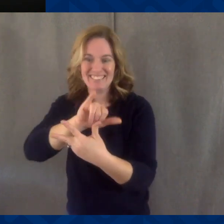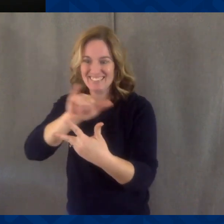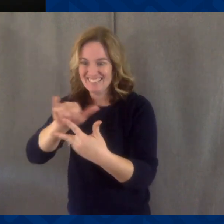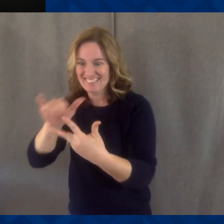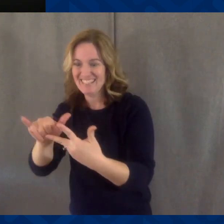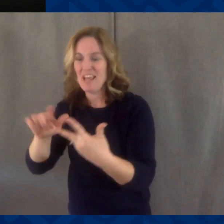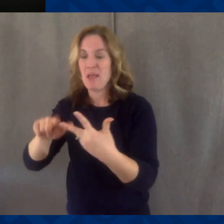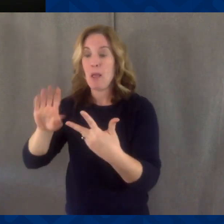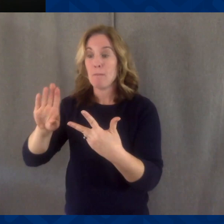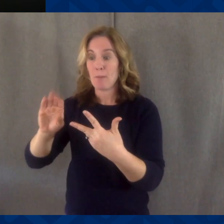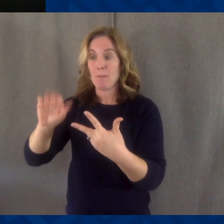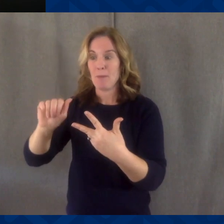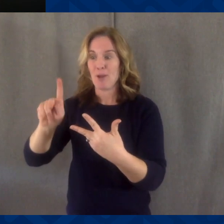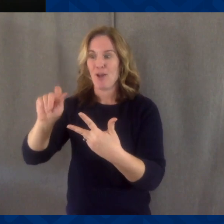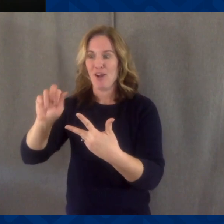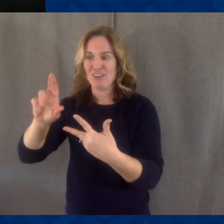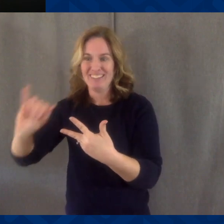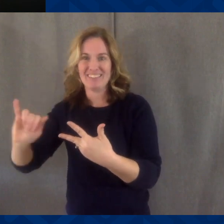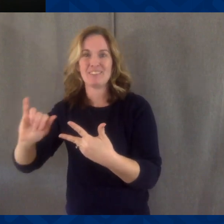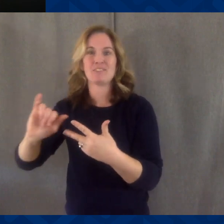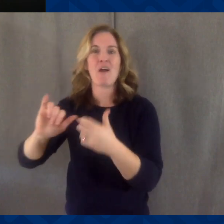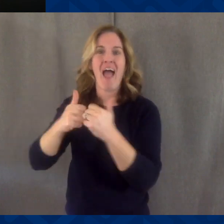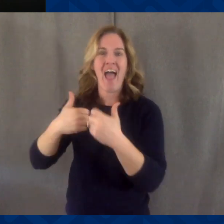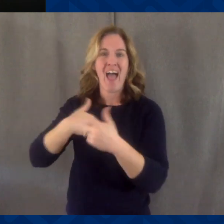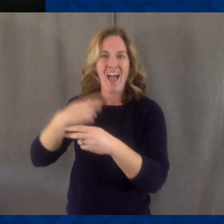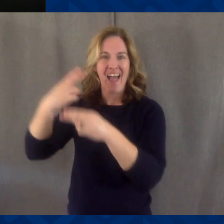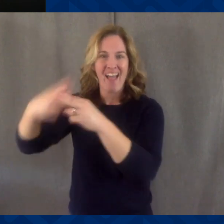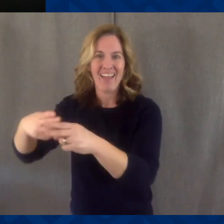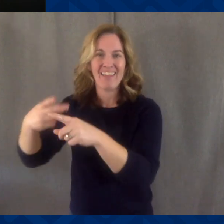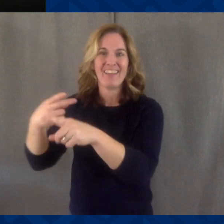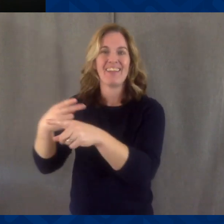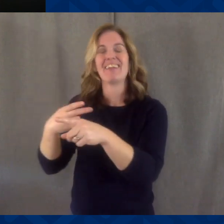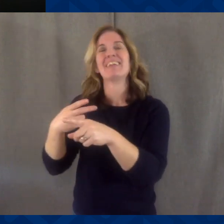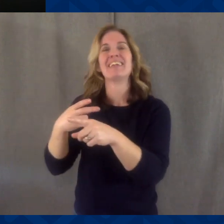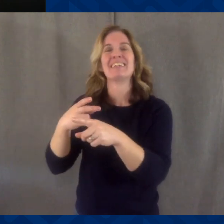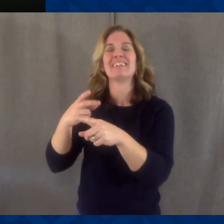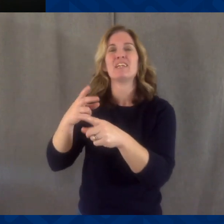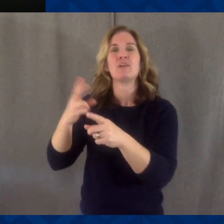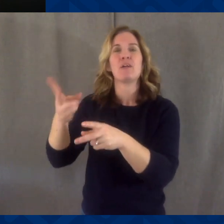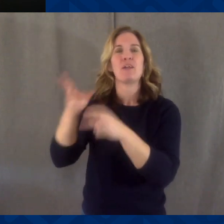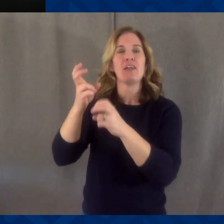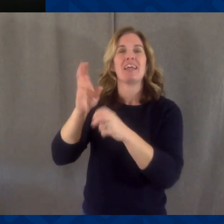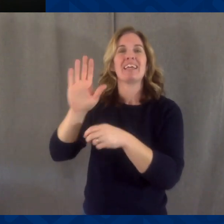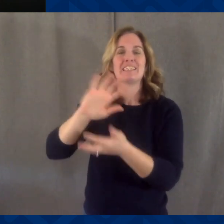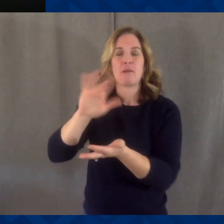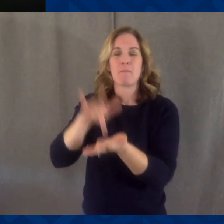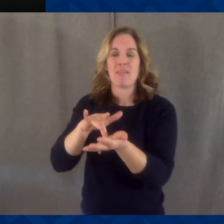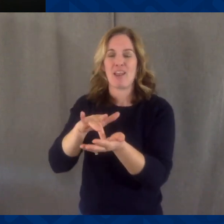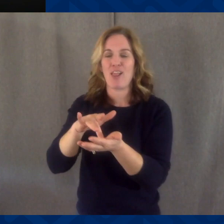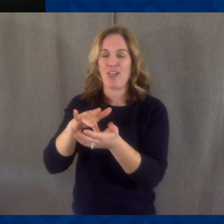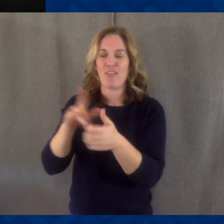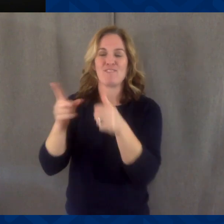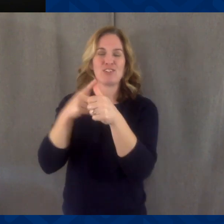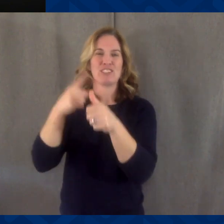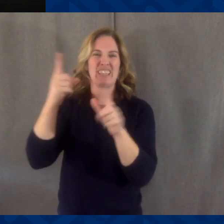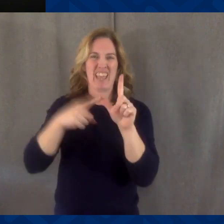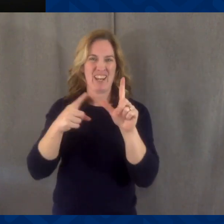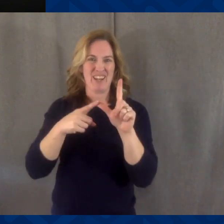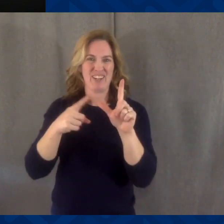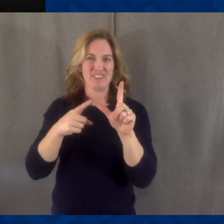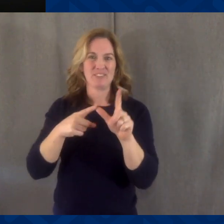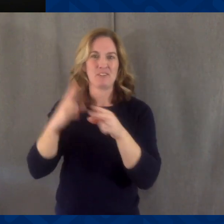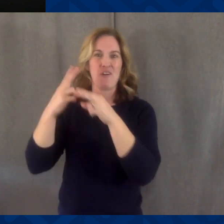I could identify him amongst his brothers, I would call him by his middle initial. And so we called him